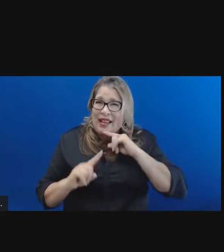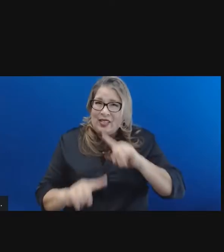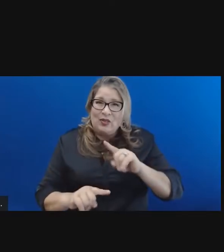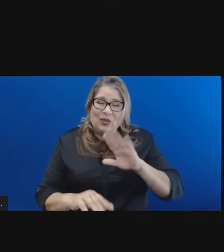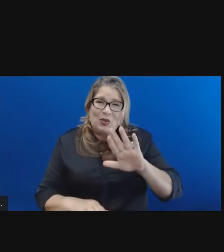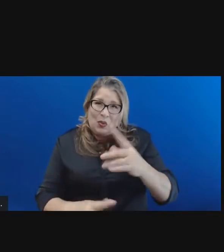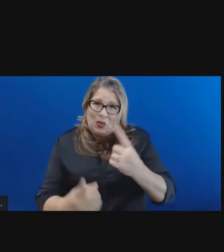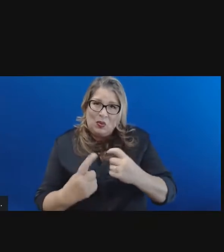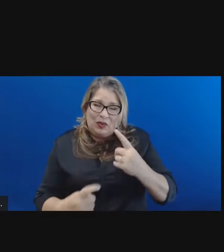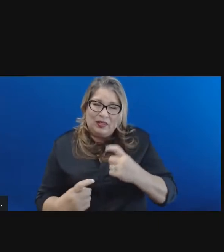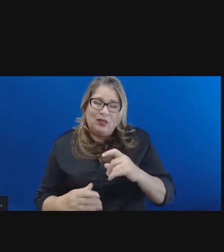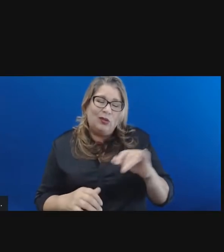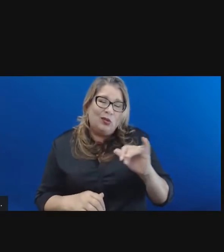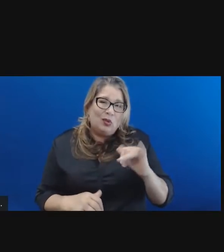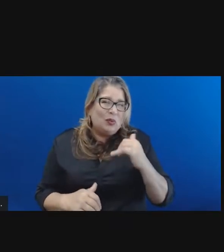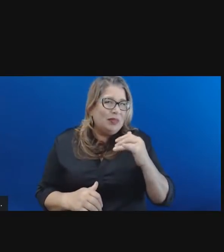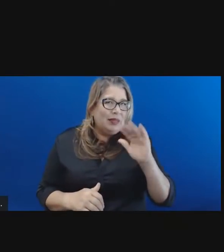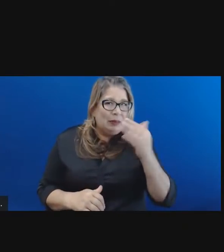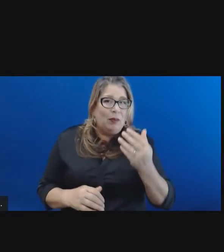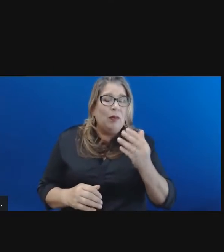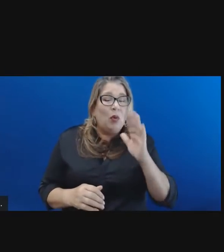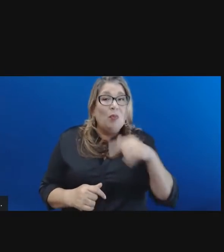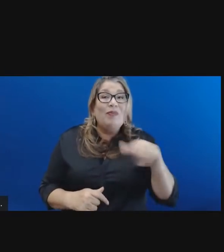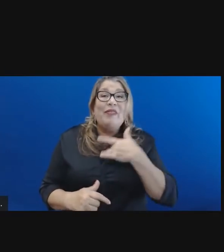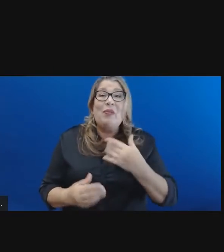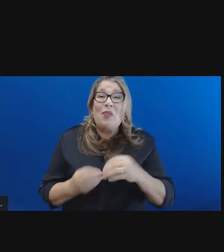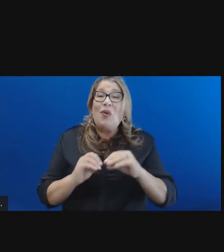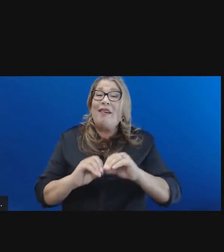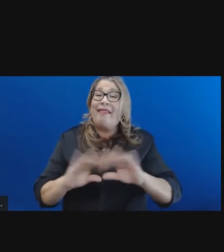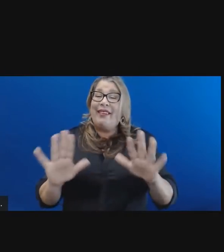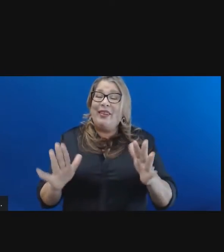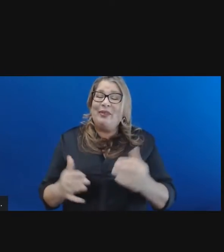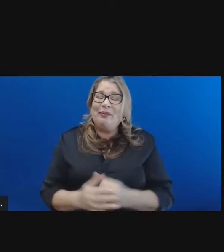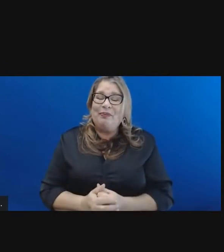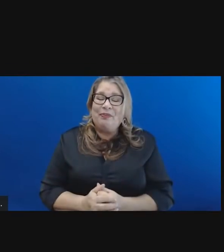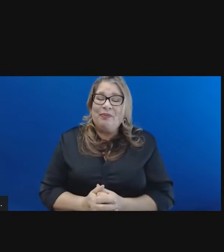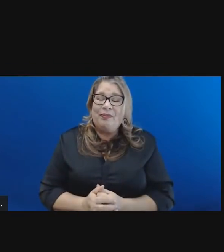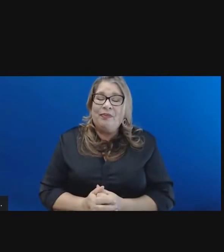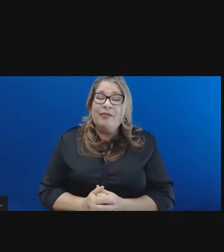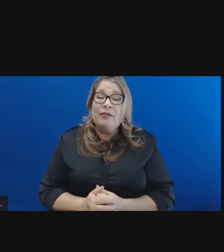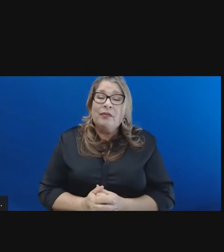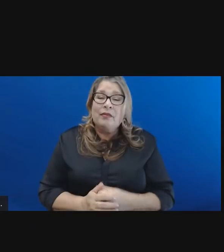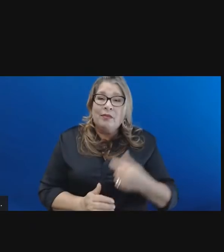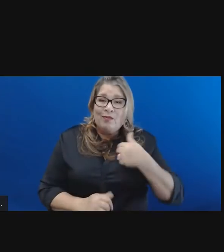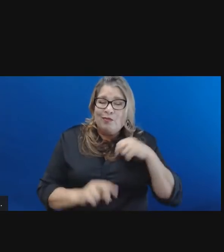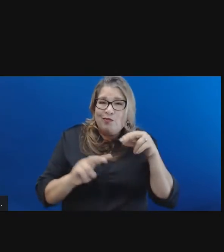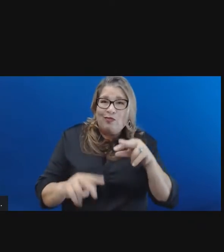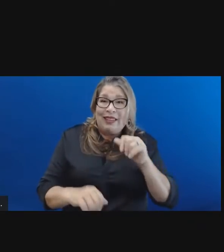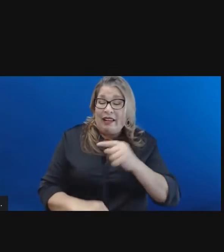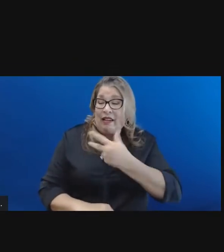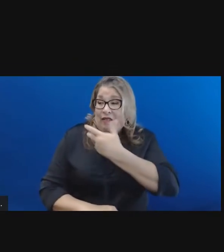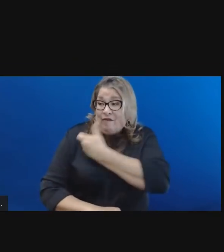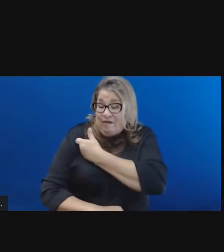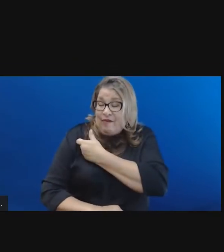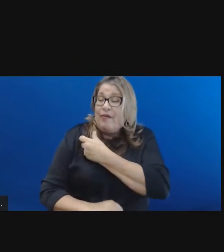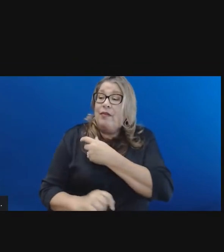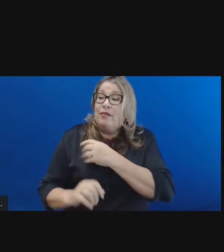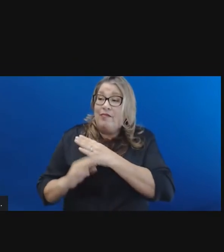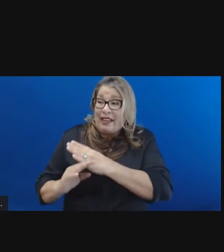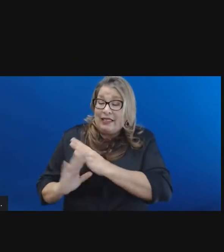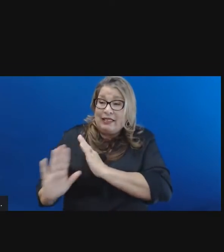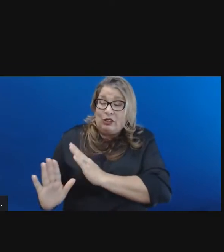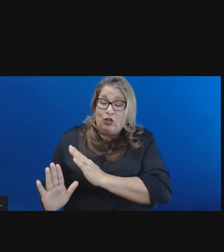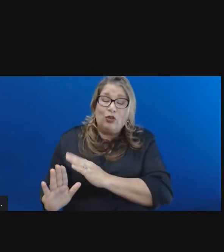lot of focus, and it's our focus too, on vaccinations, that as we balance the work around surge and